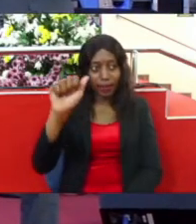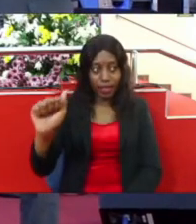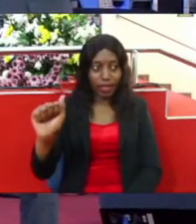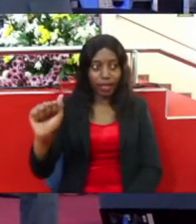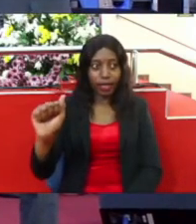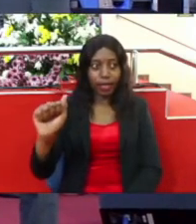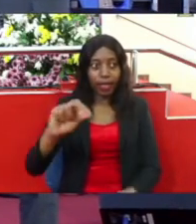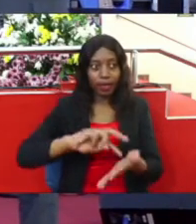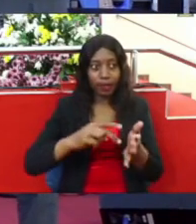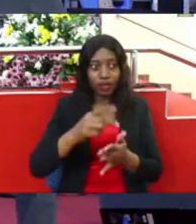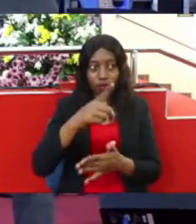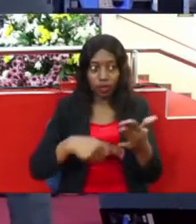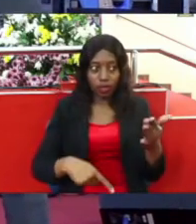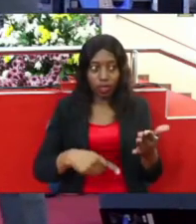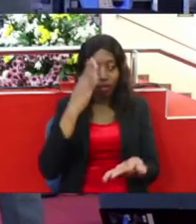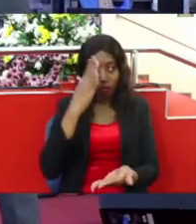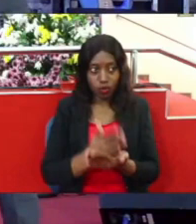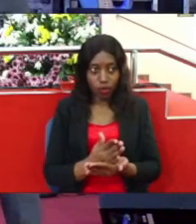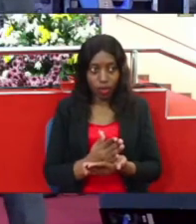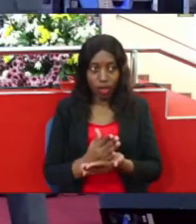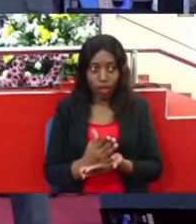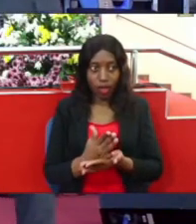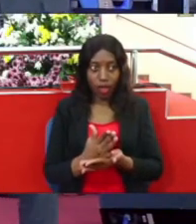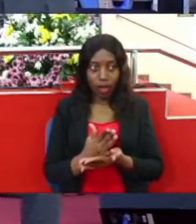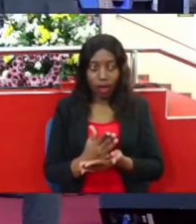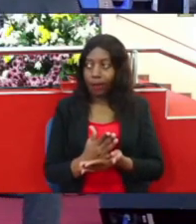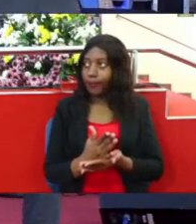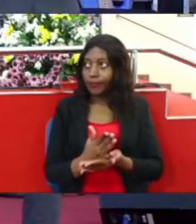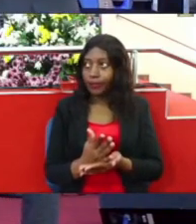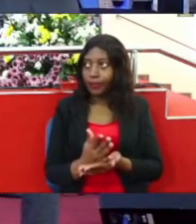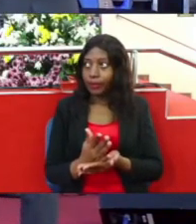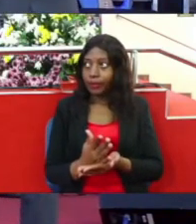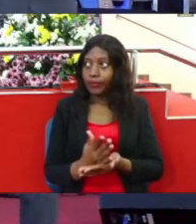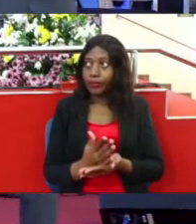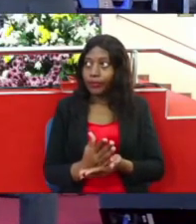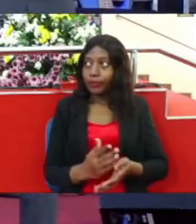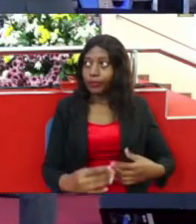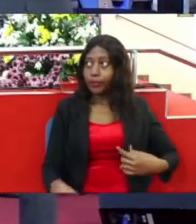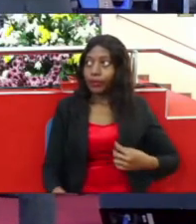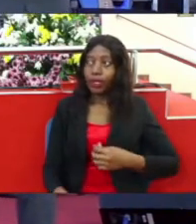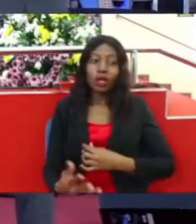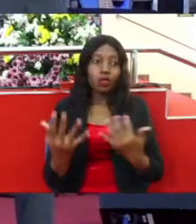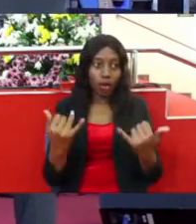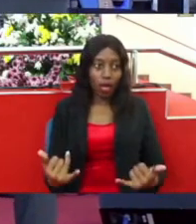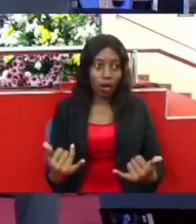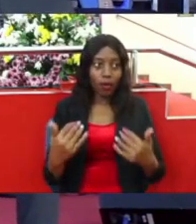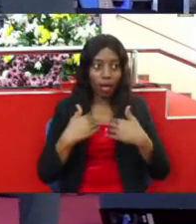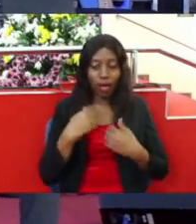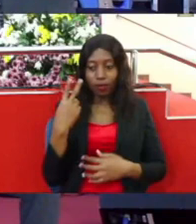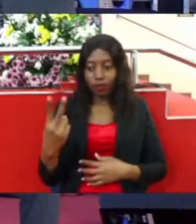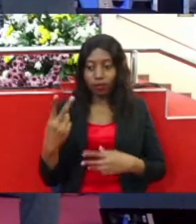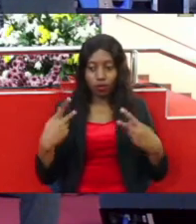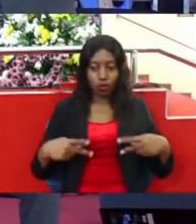Amittai, means truth. Linamaanisha ukweli. So we have a dove, na hivyo basi tuna njiwa, or